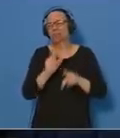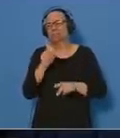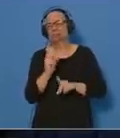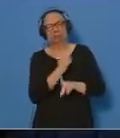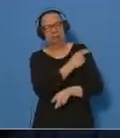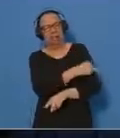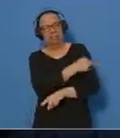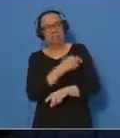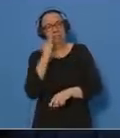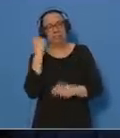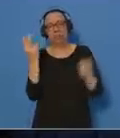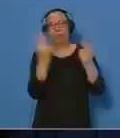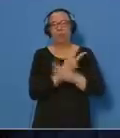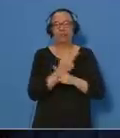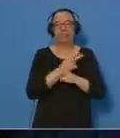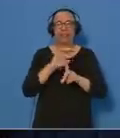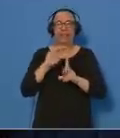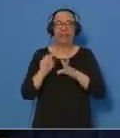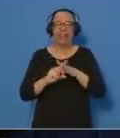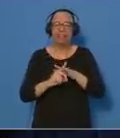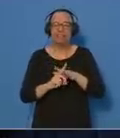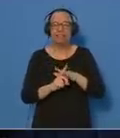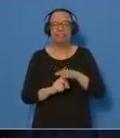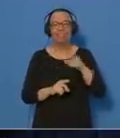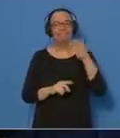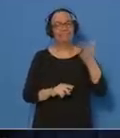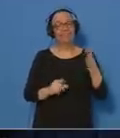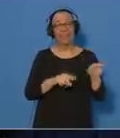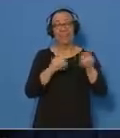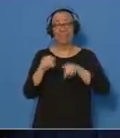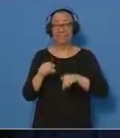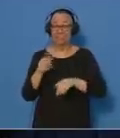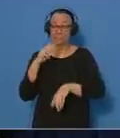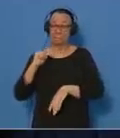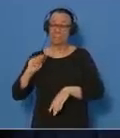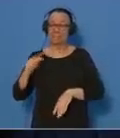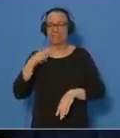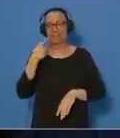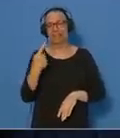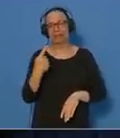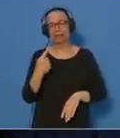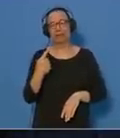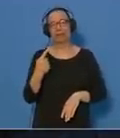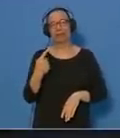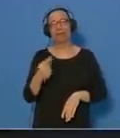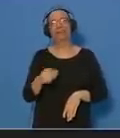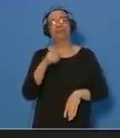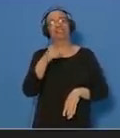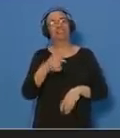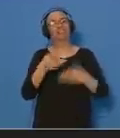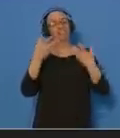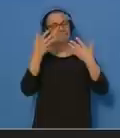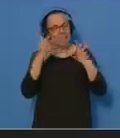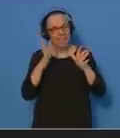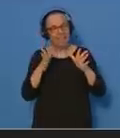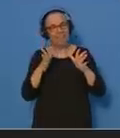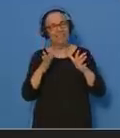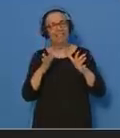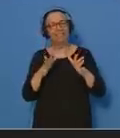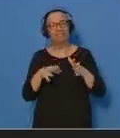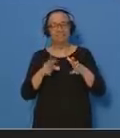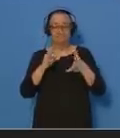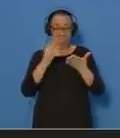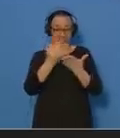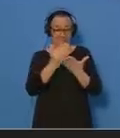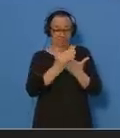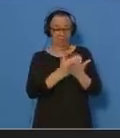the minister did say is that I've given that as a broad and overall example. I think the minister did say that she's finalizing the items, and you